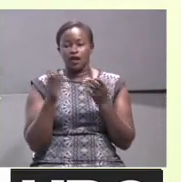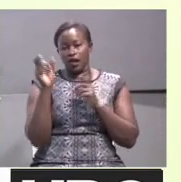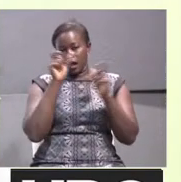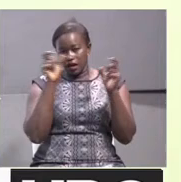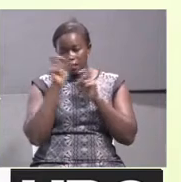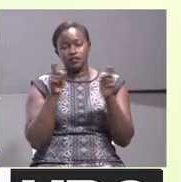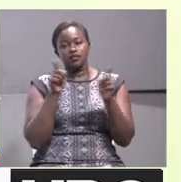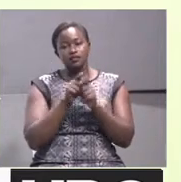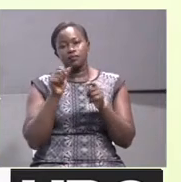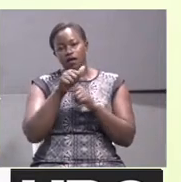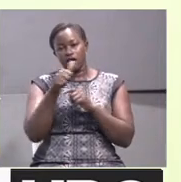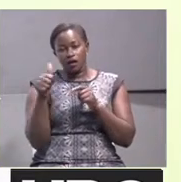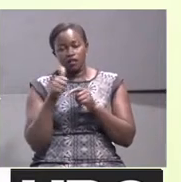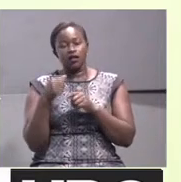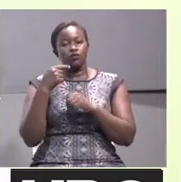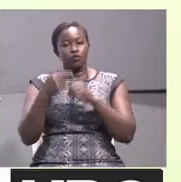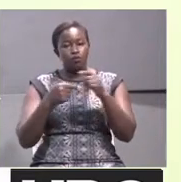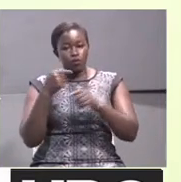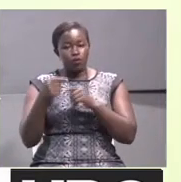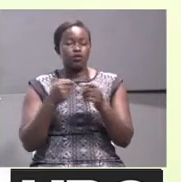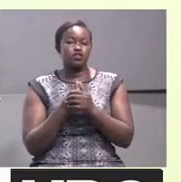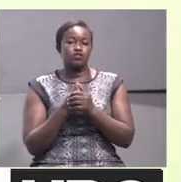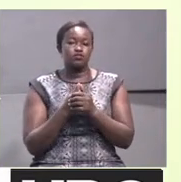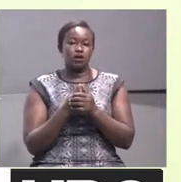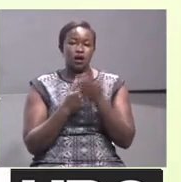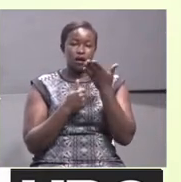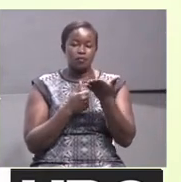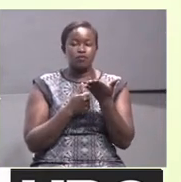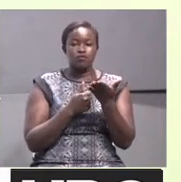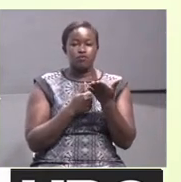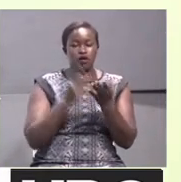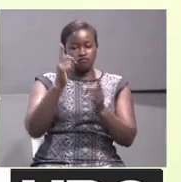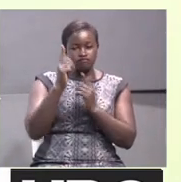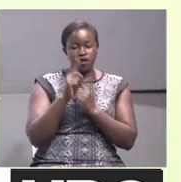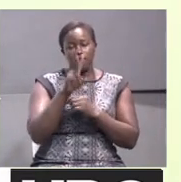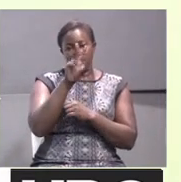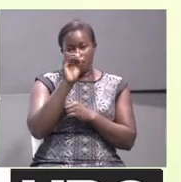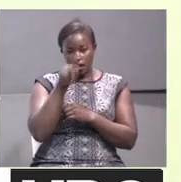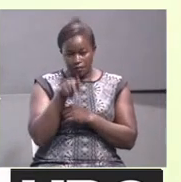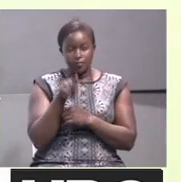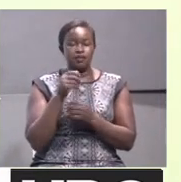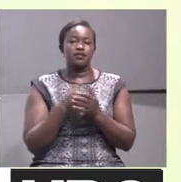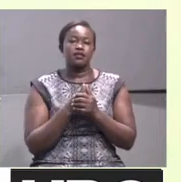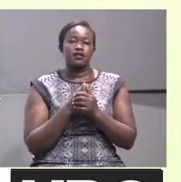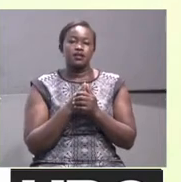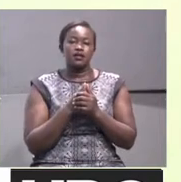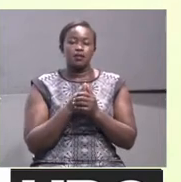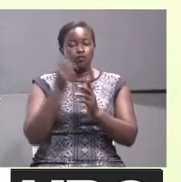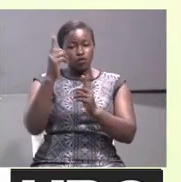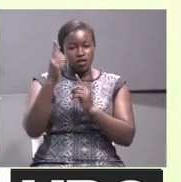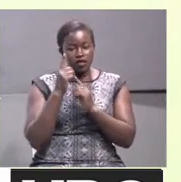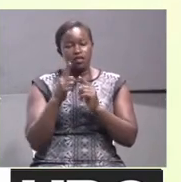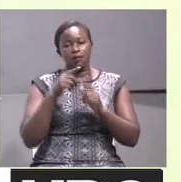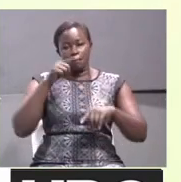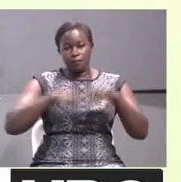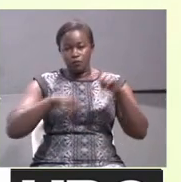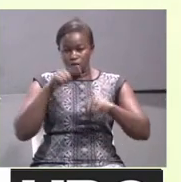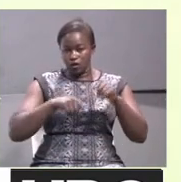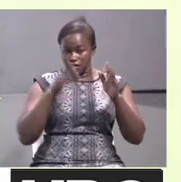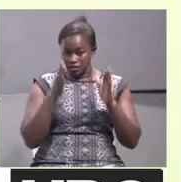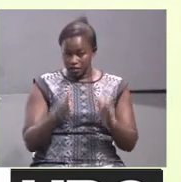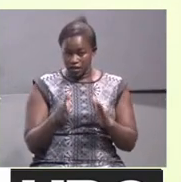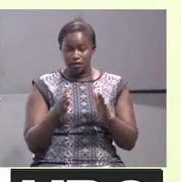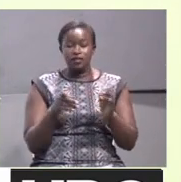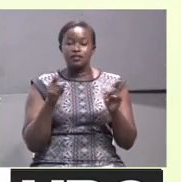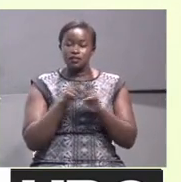including those who are manning VIP installations, protecting politicians, and we